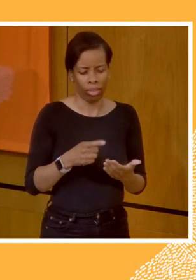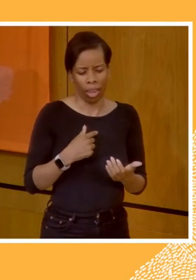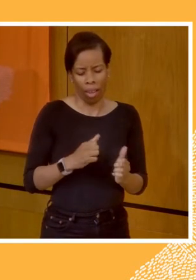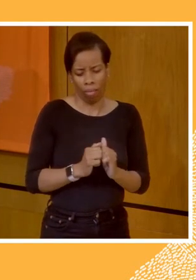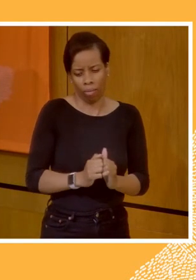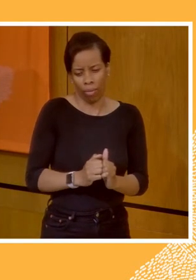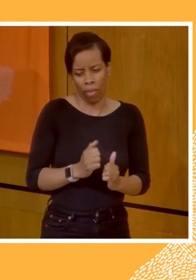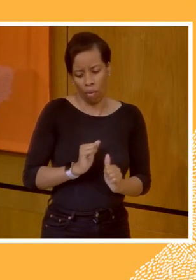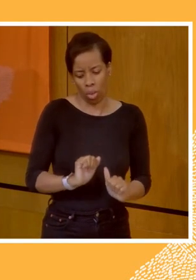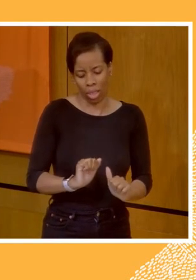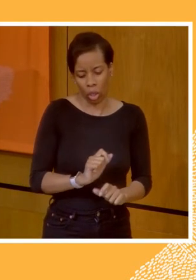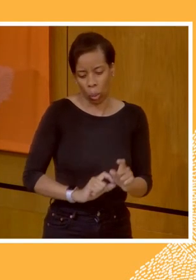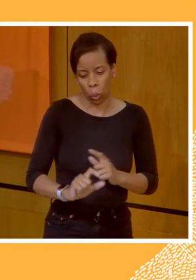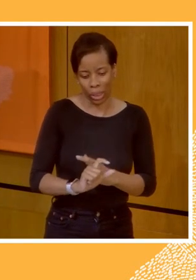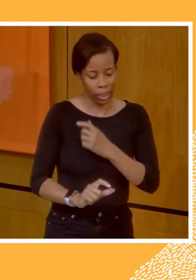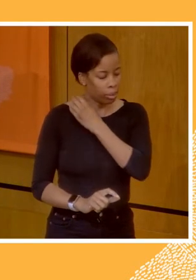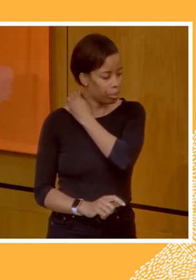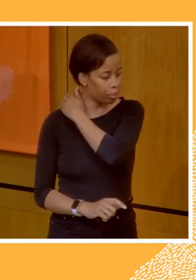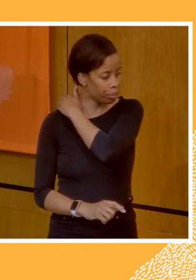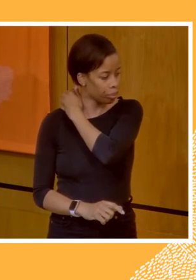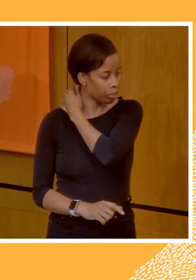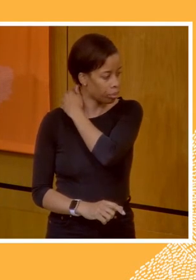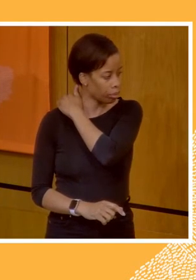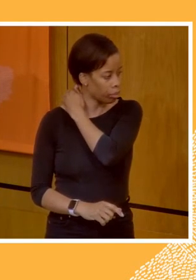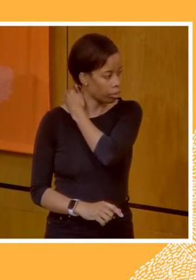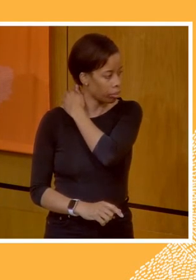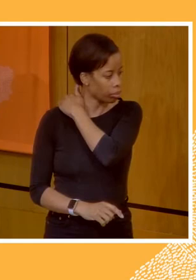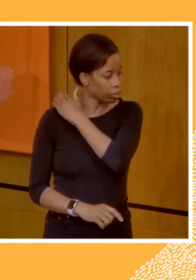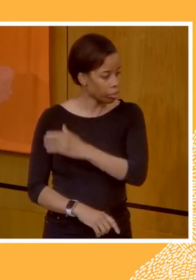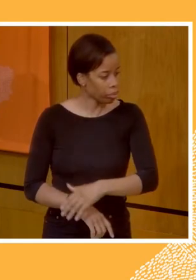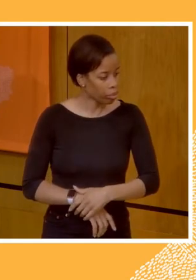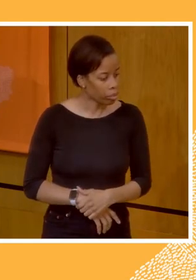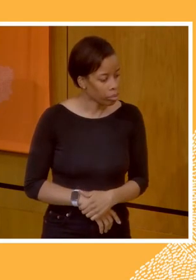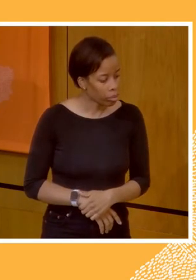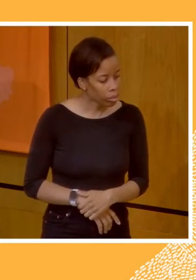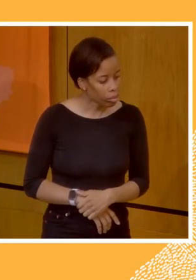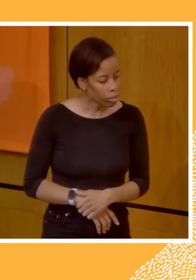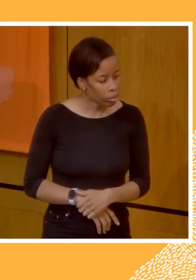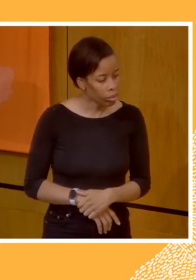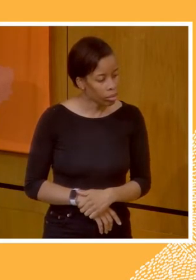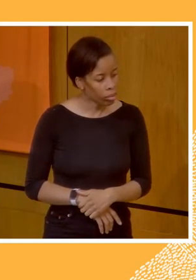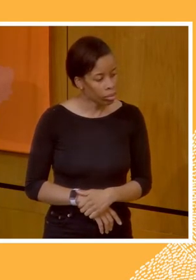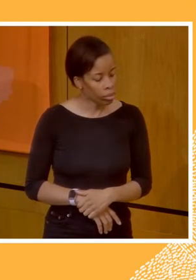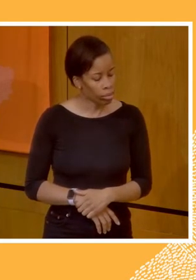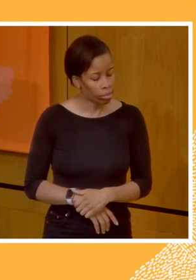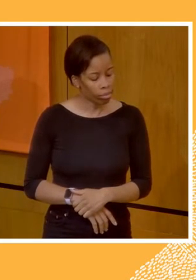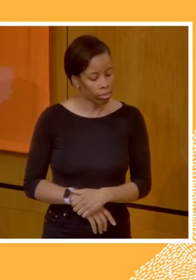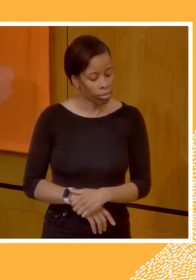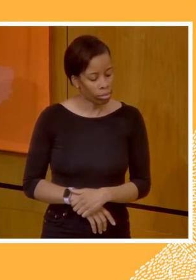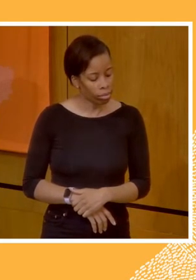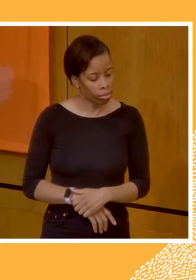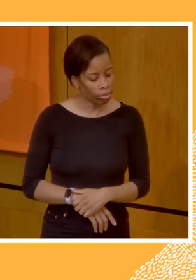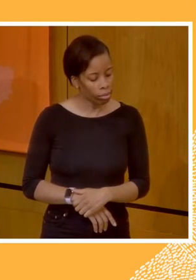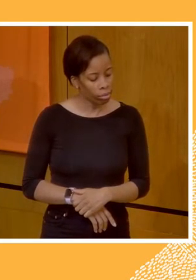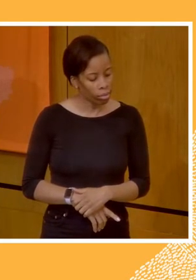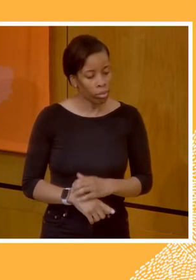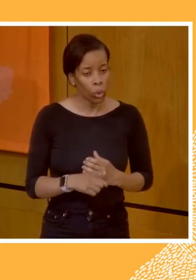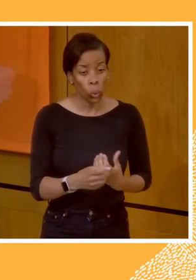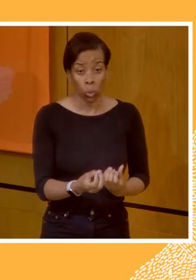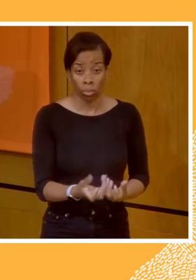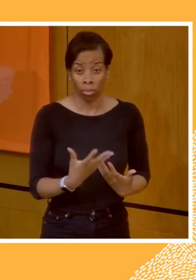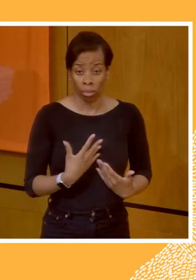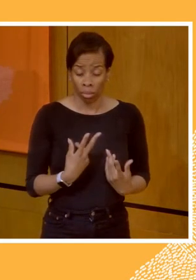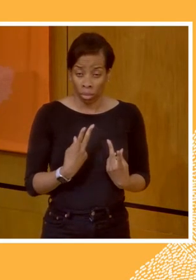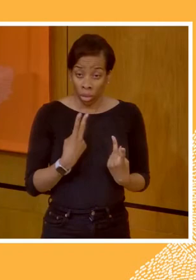community. And everything you've said now, the fact that songs carry so much meaning